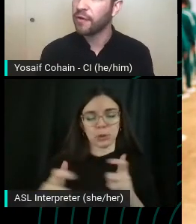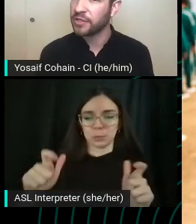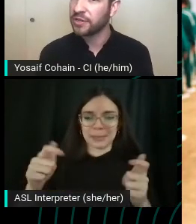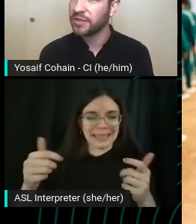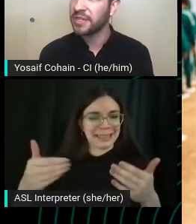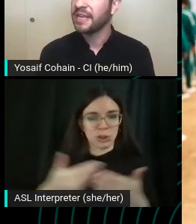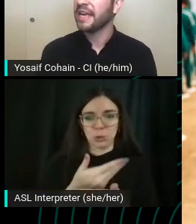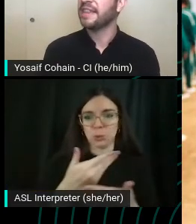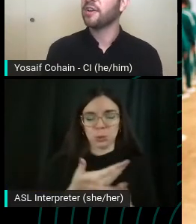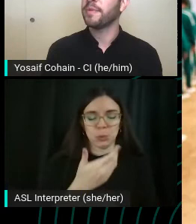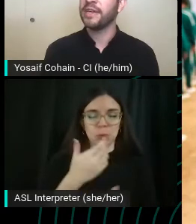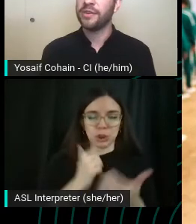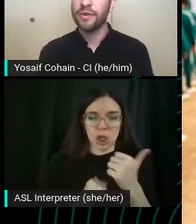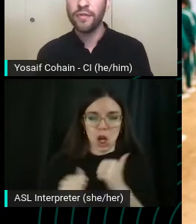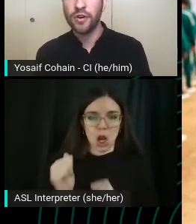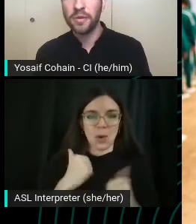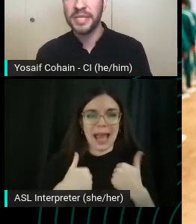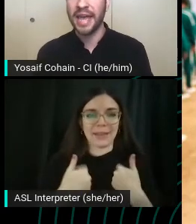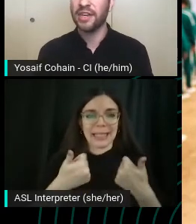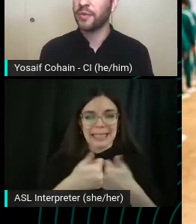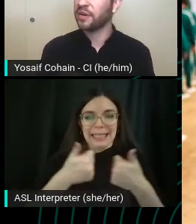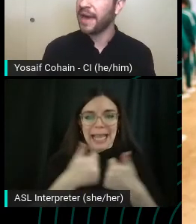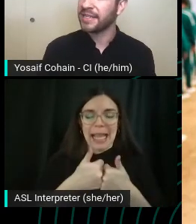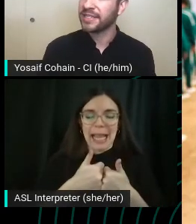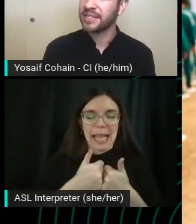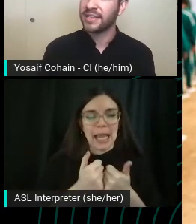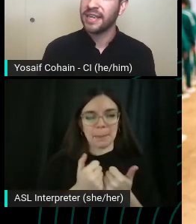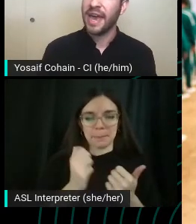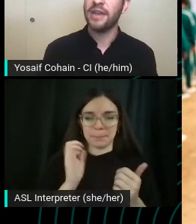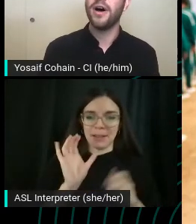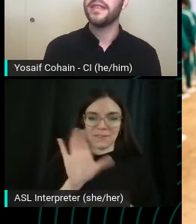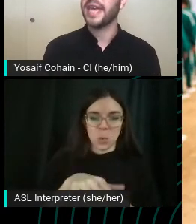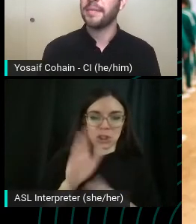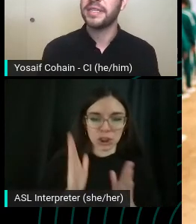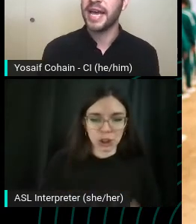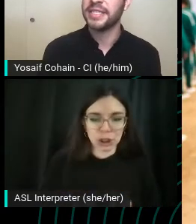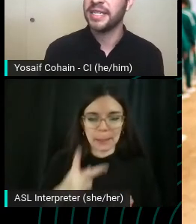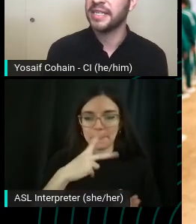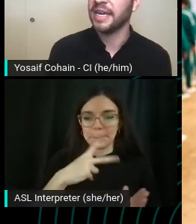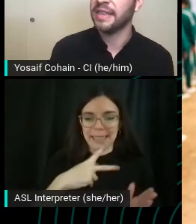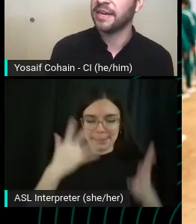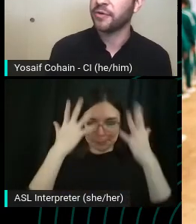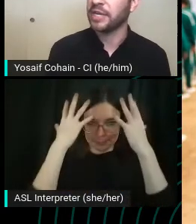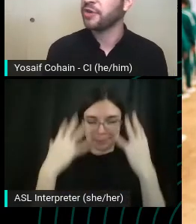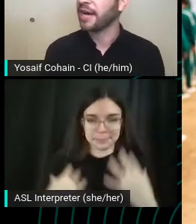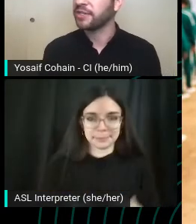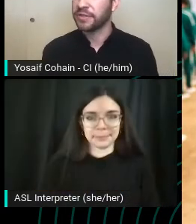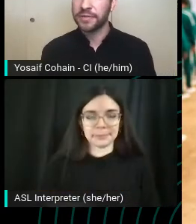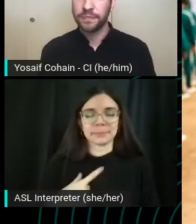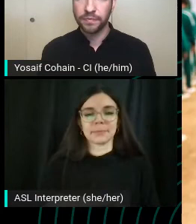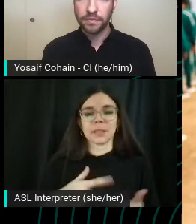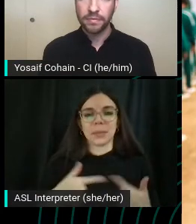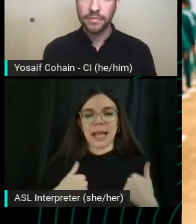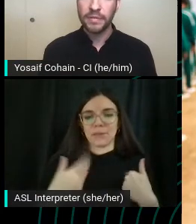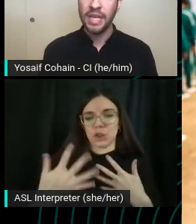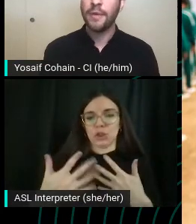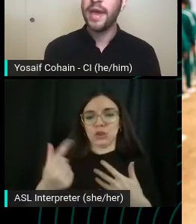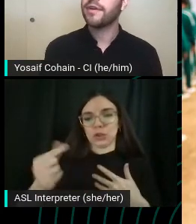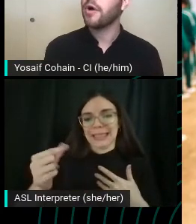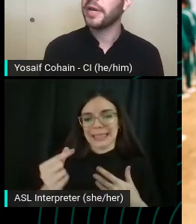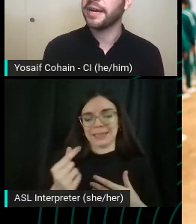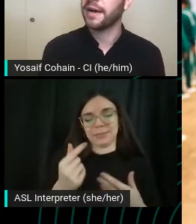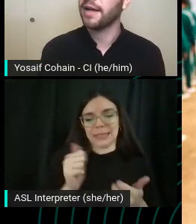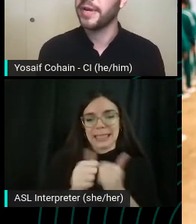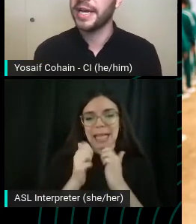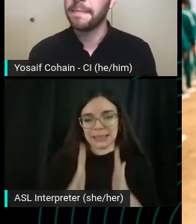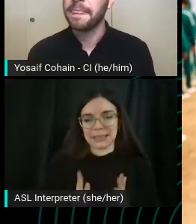game enforcers in their pink uniforms and their weird masks, and all the game contestants in their green tracksuits. And we have a